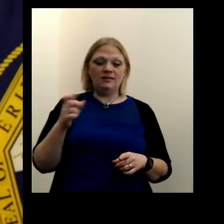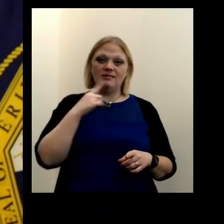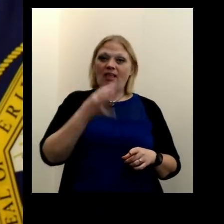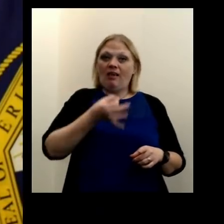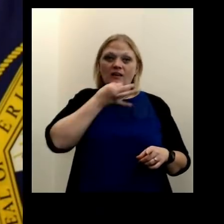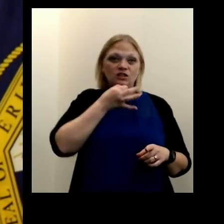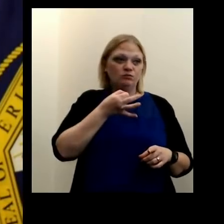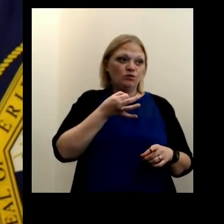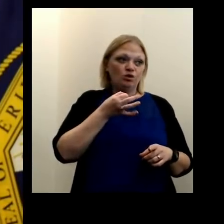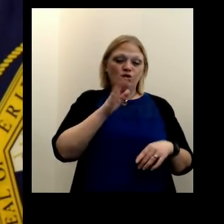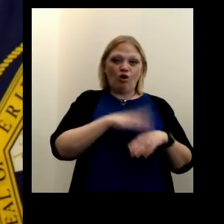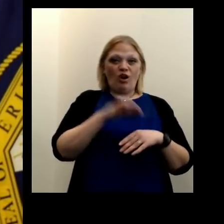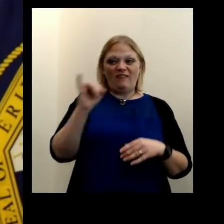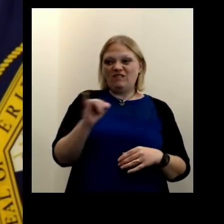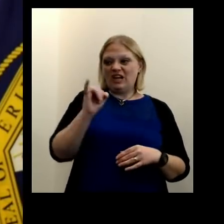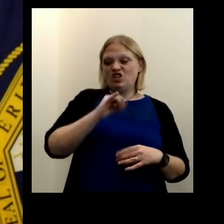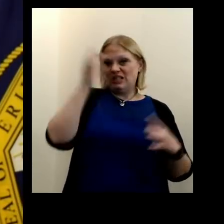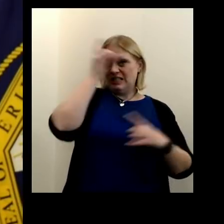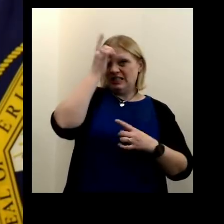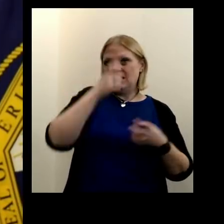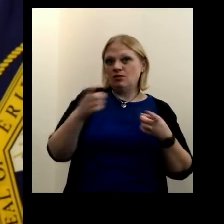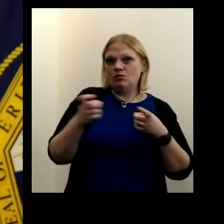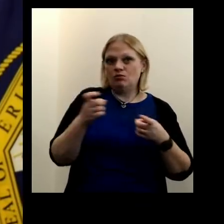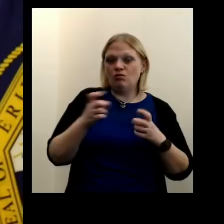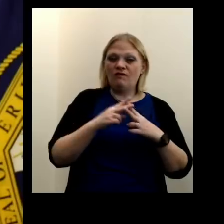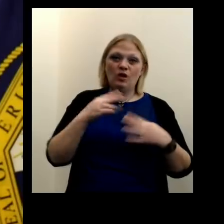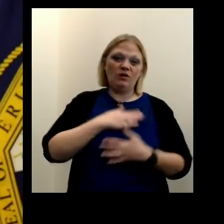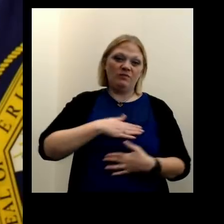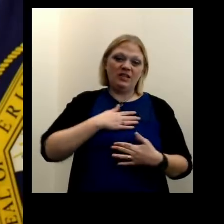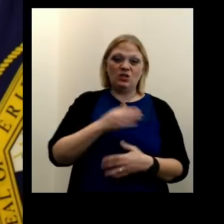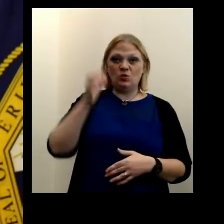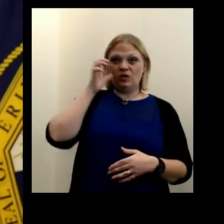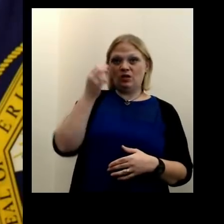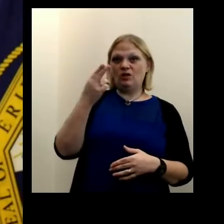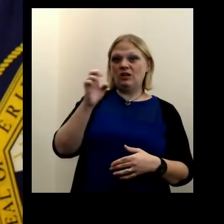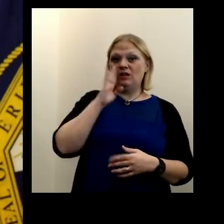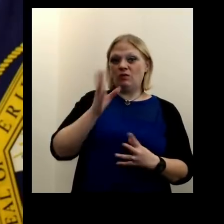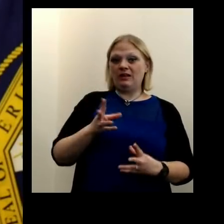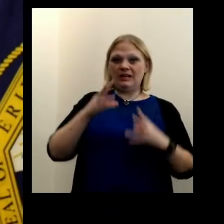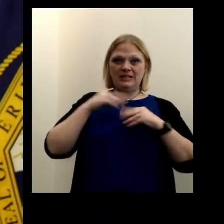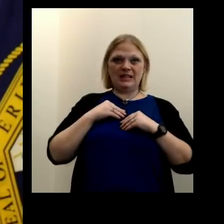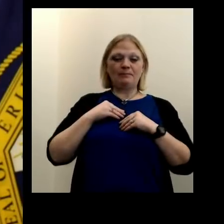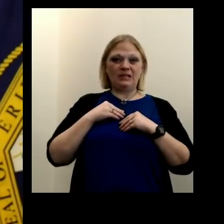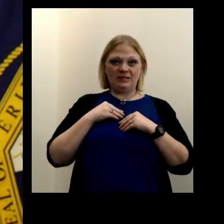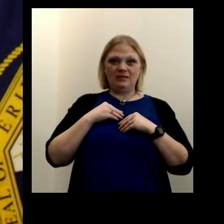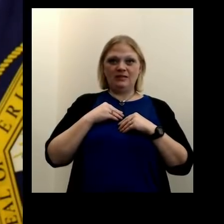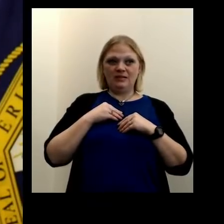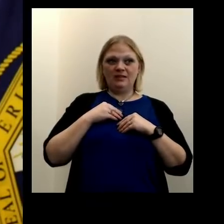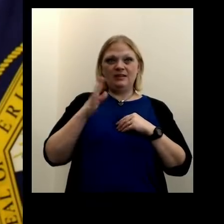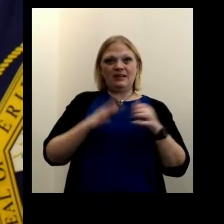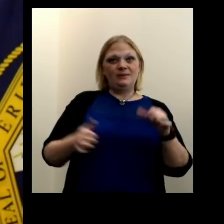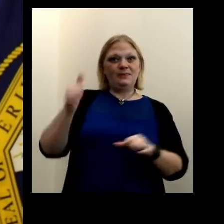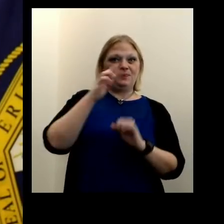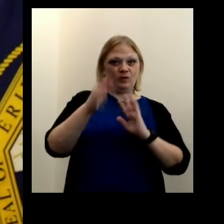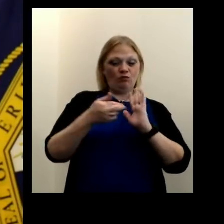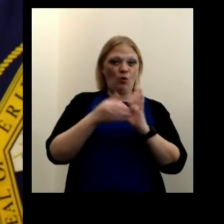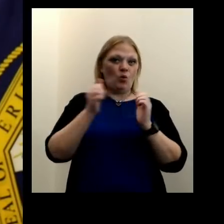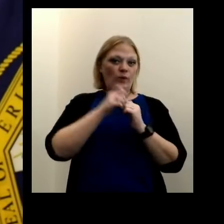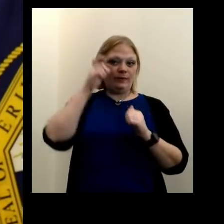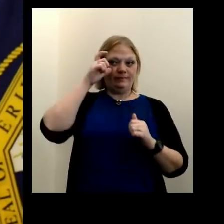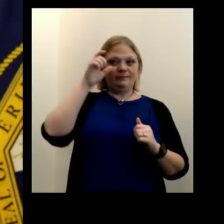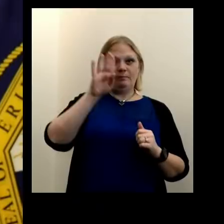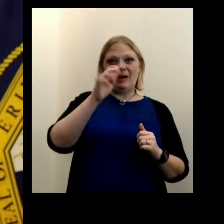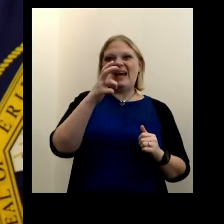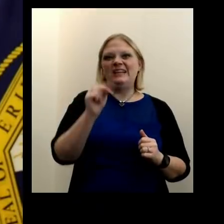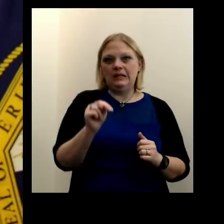on infectious disease control, and I'm very pleased to hear that he will be accepting an administration role with the Biden administration.